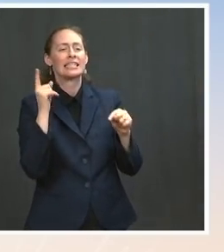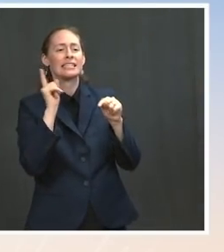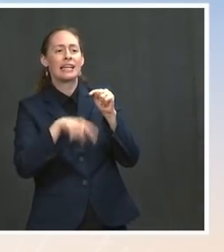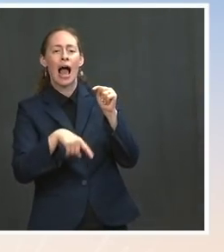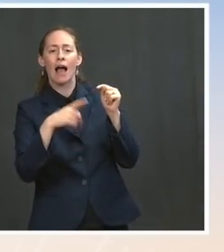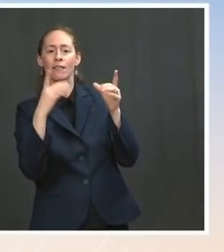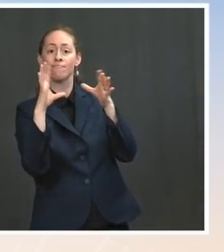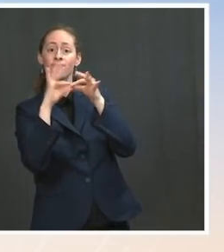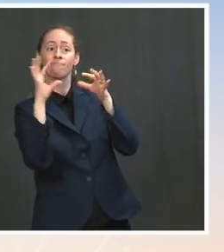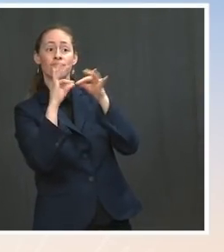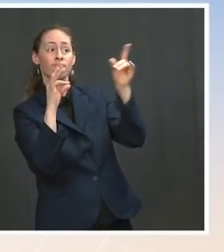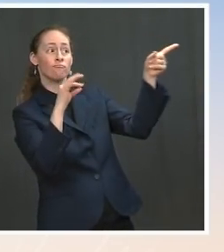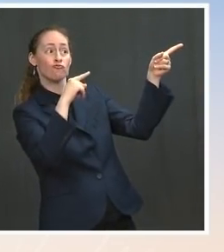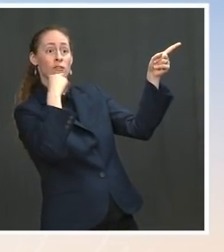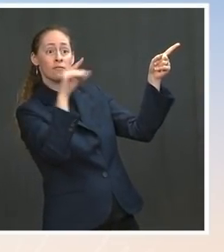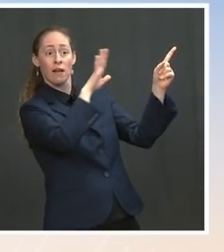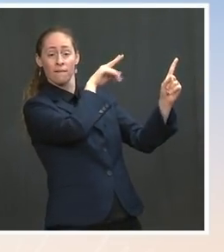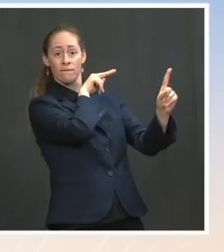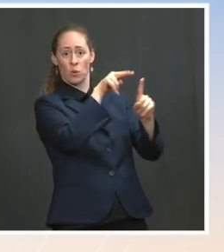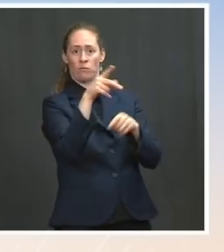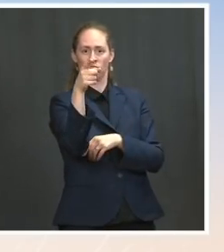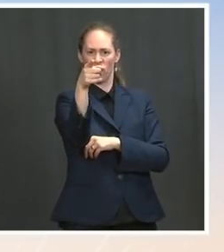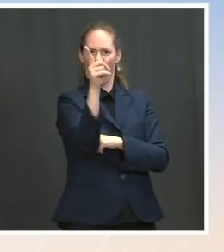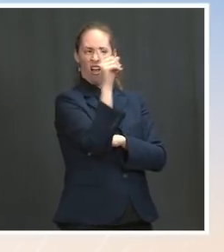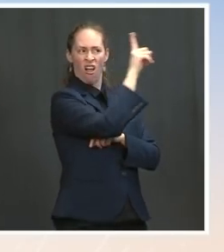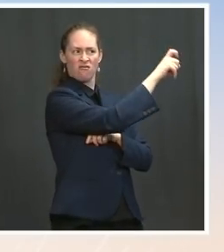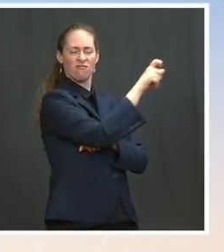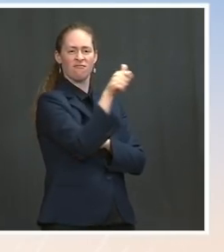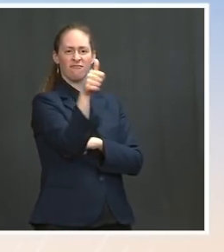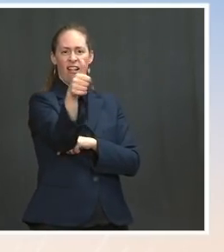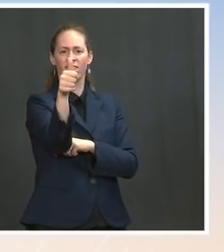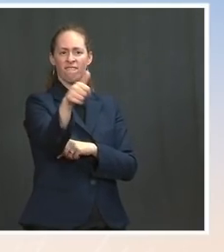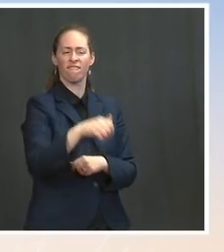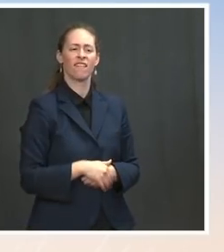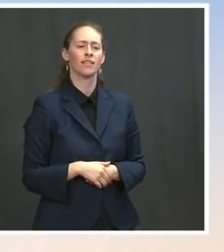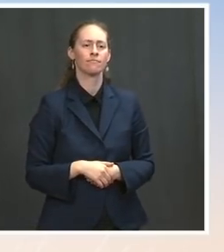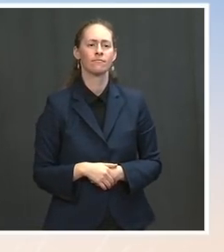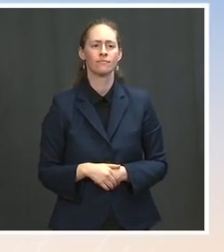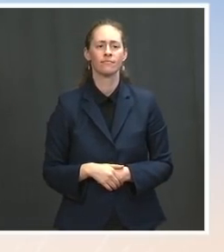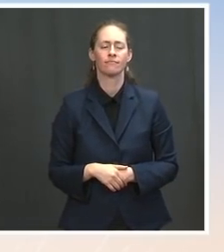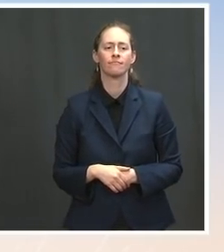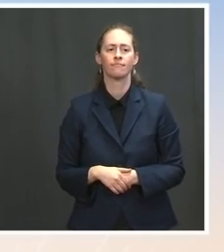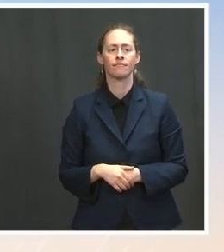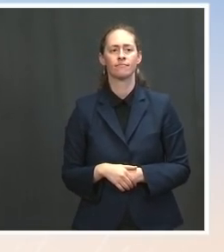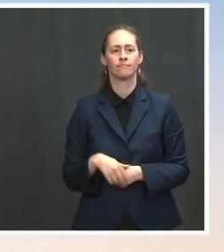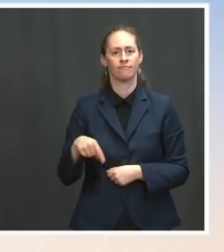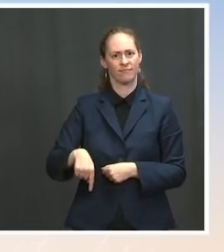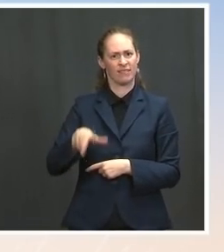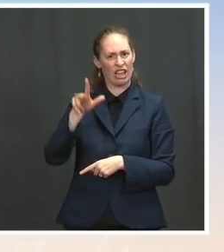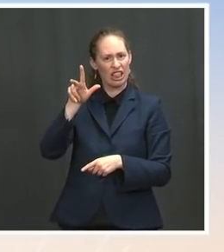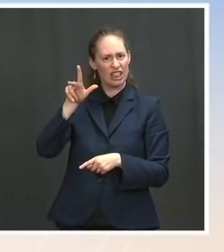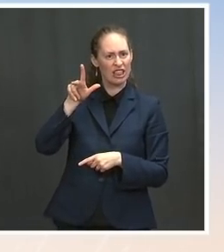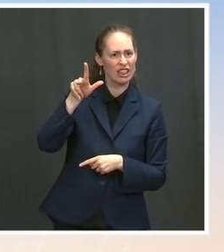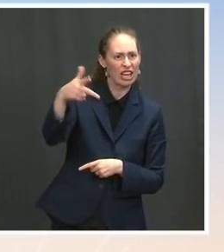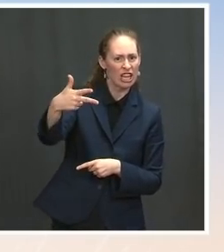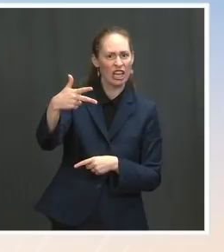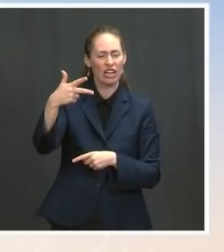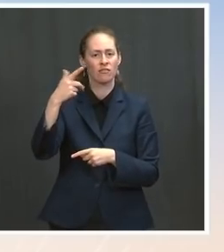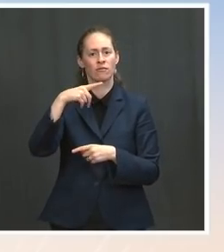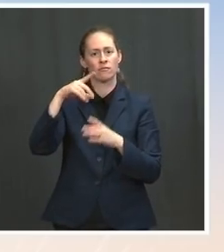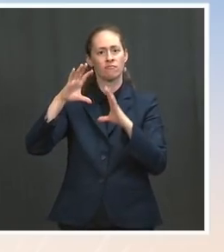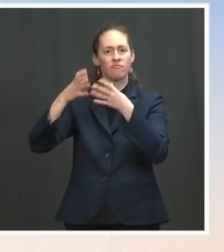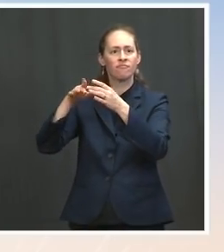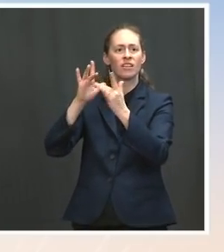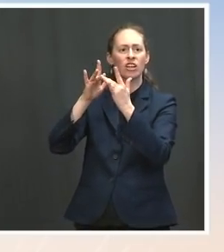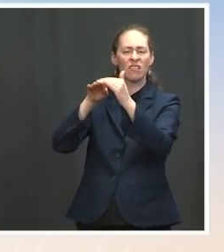questions. And considering this is obviously the third Russia-linked attack mm-hmm. this year, and we understand that the president will